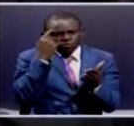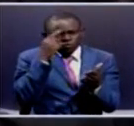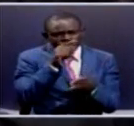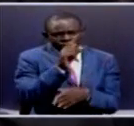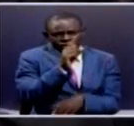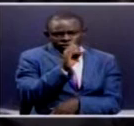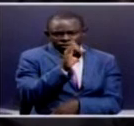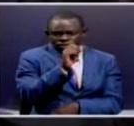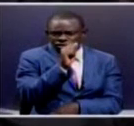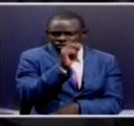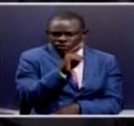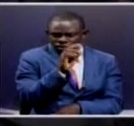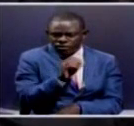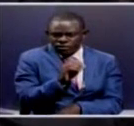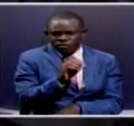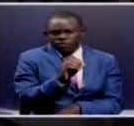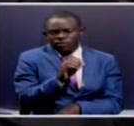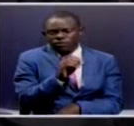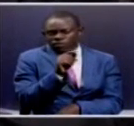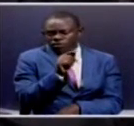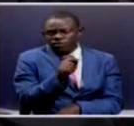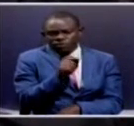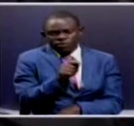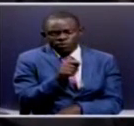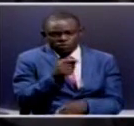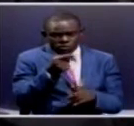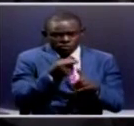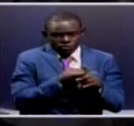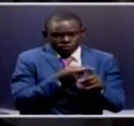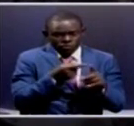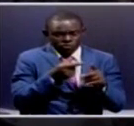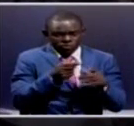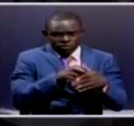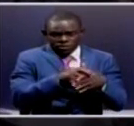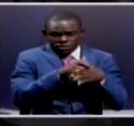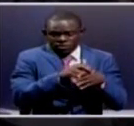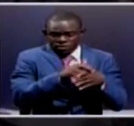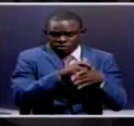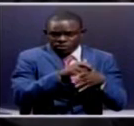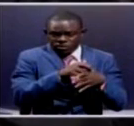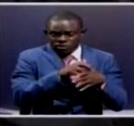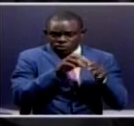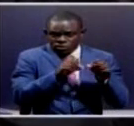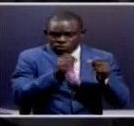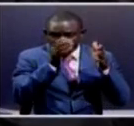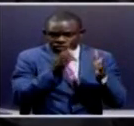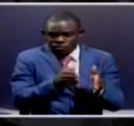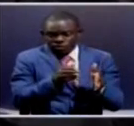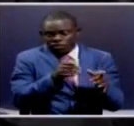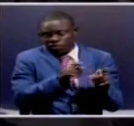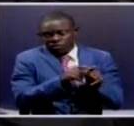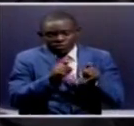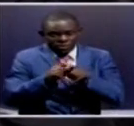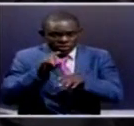resolutions drawn up by the stakeholders and the agenda that the church wanted